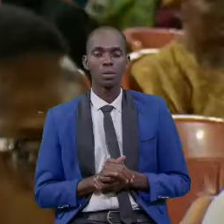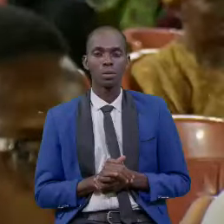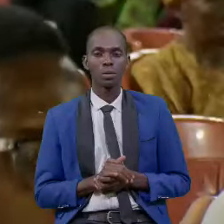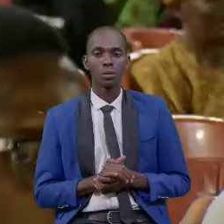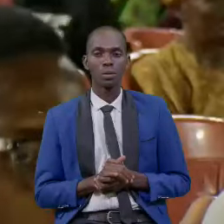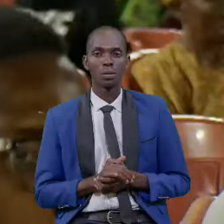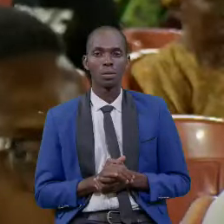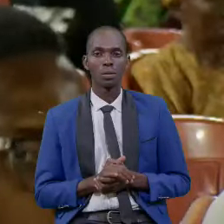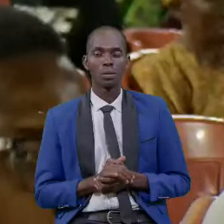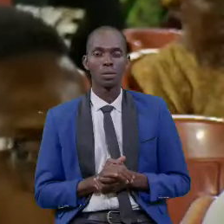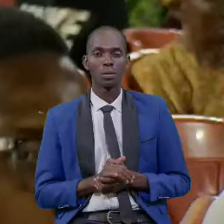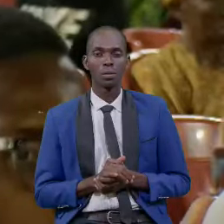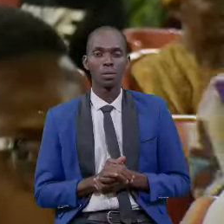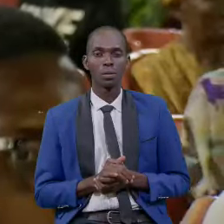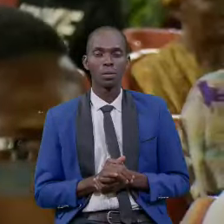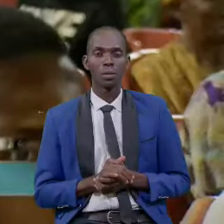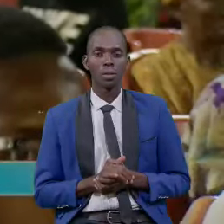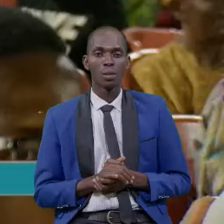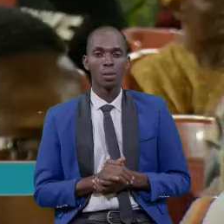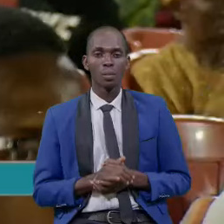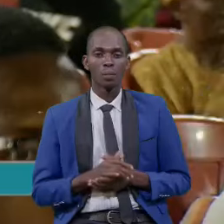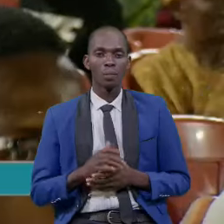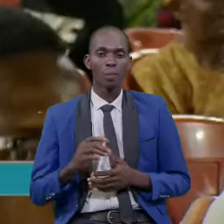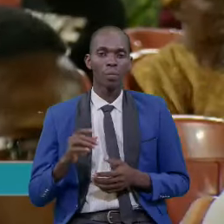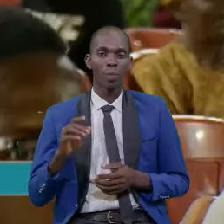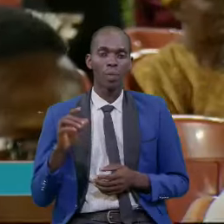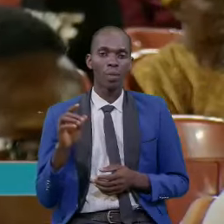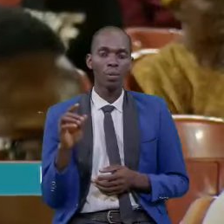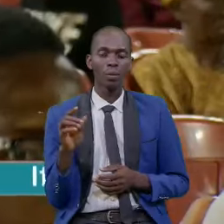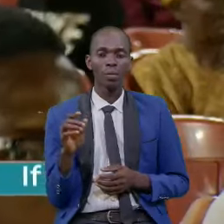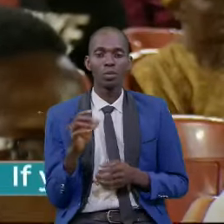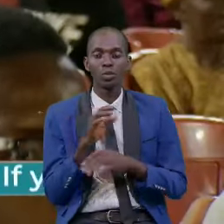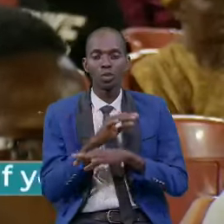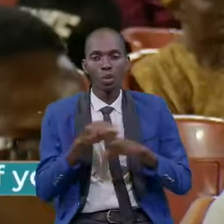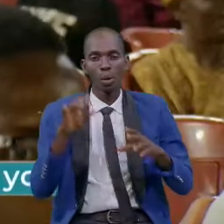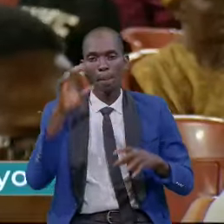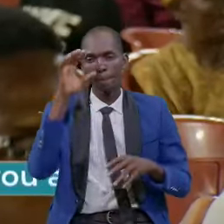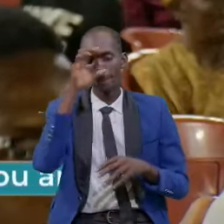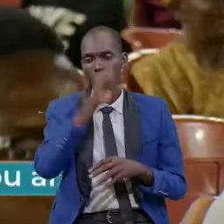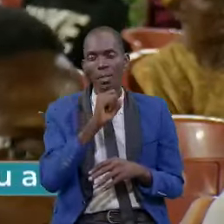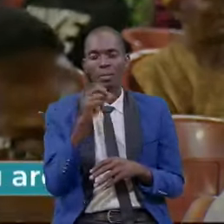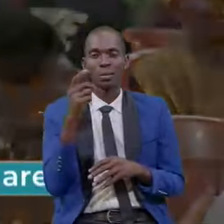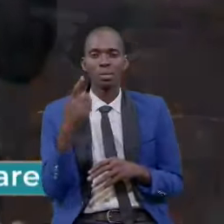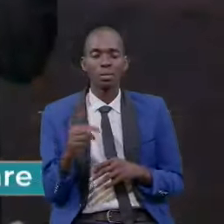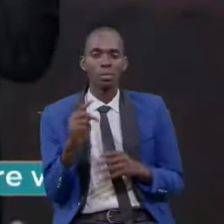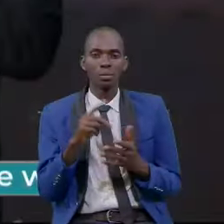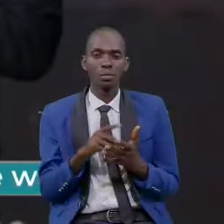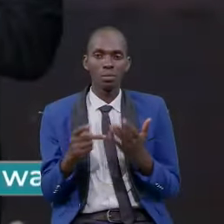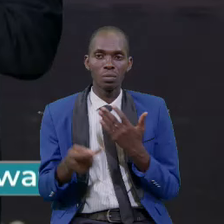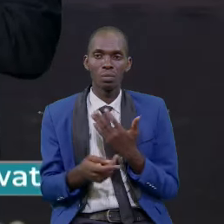1st September will be the day for the program. So don't miss it. On 1st September,